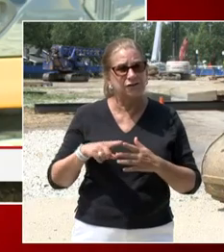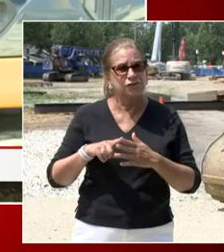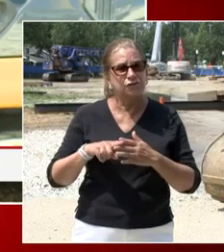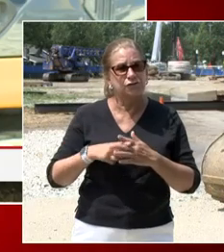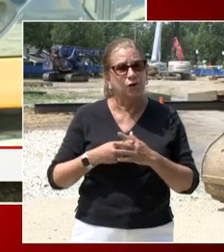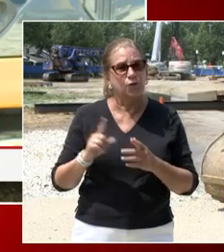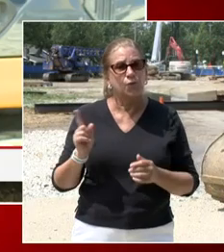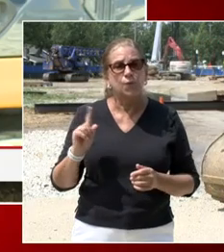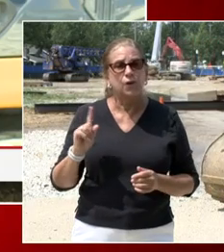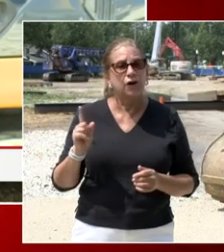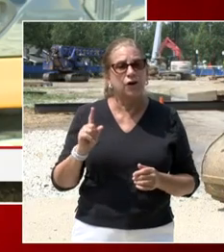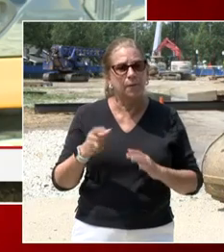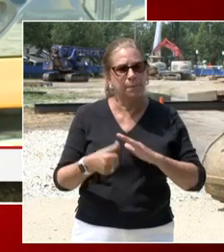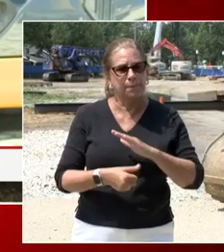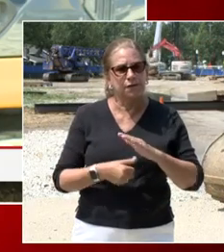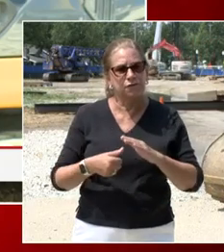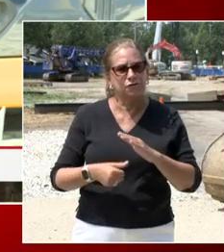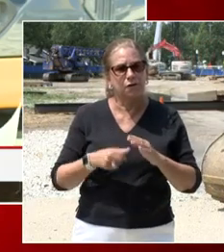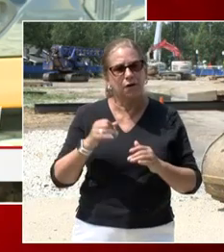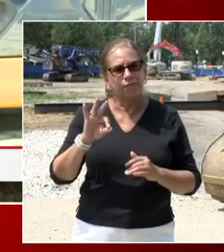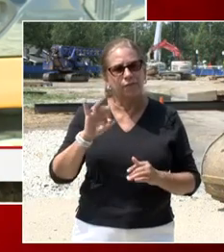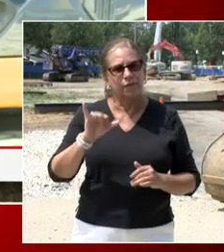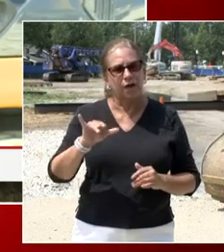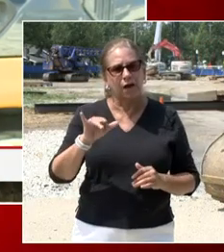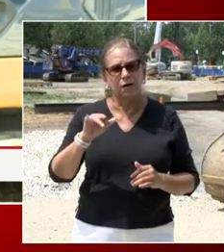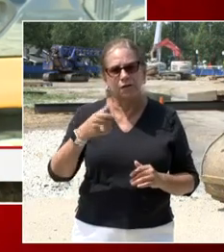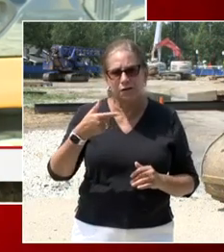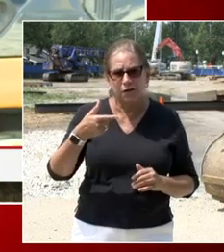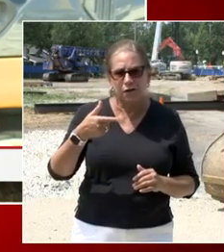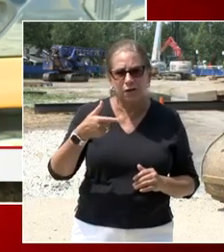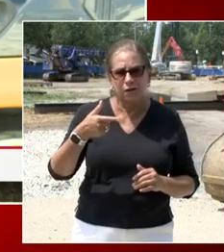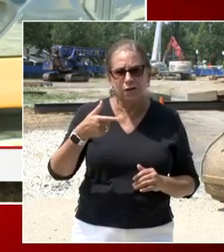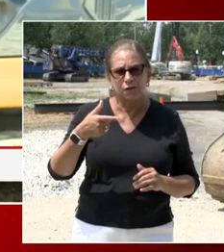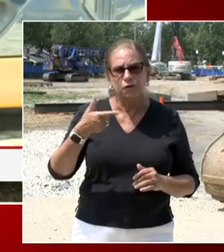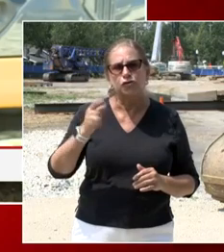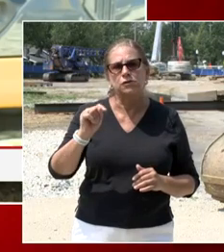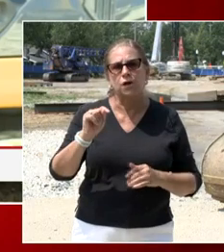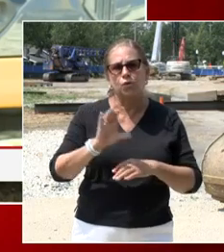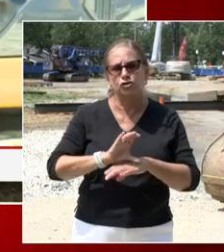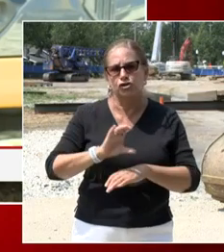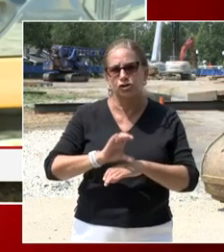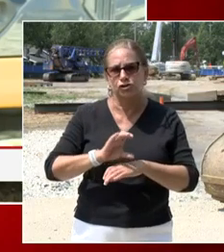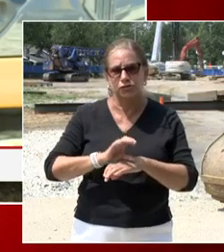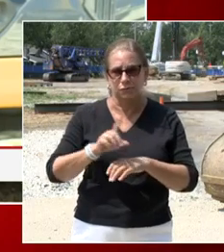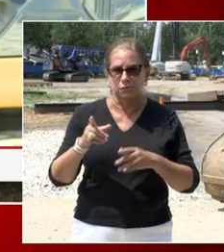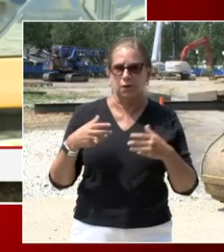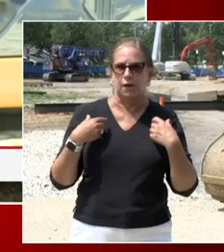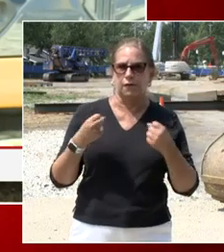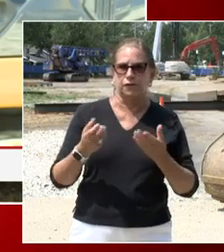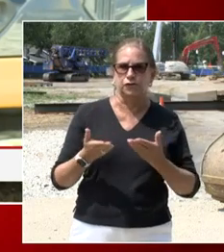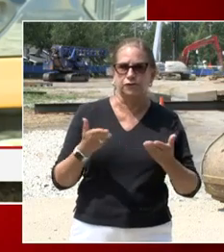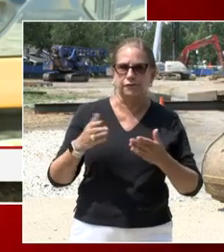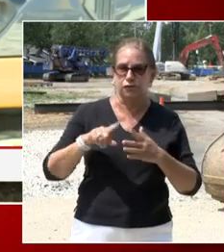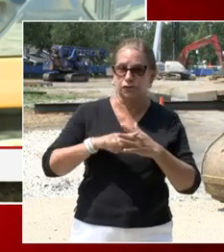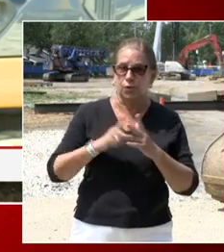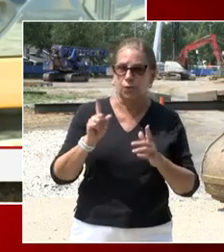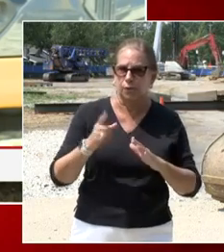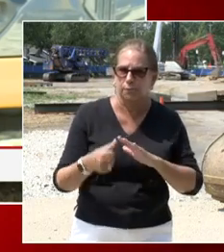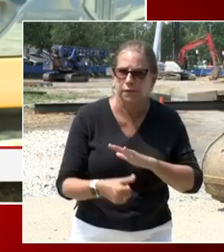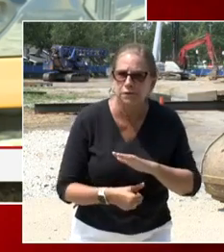Lutheran Church, which in fact launched the efforts of